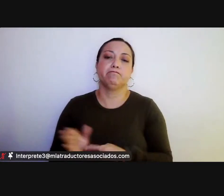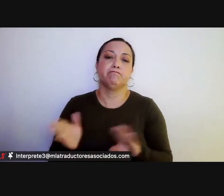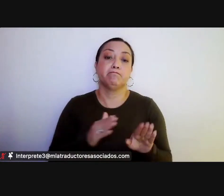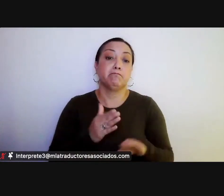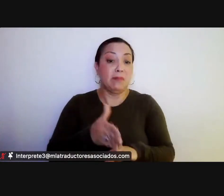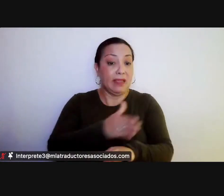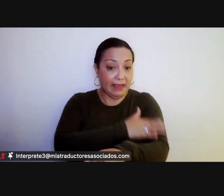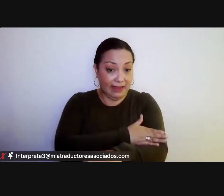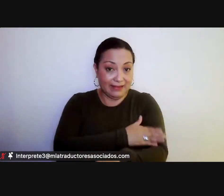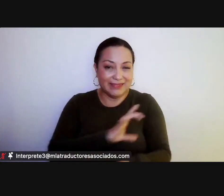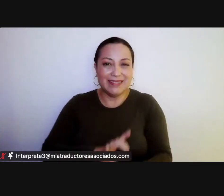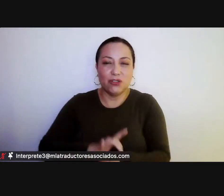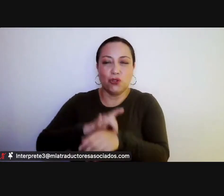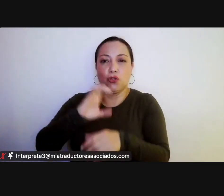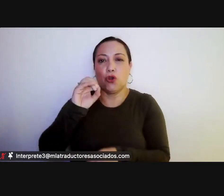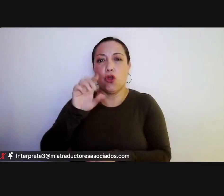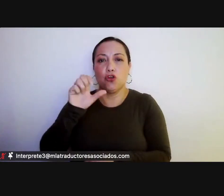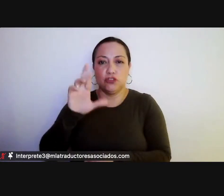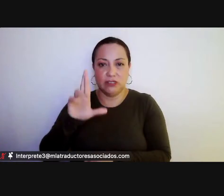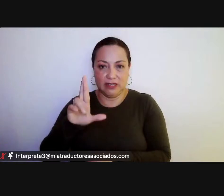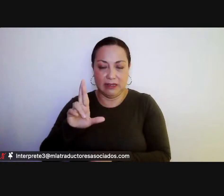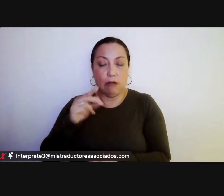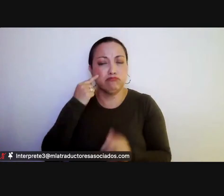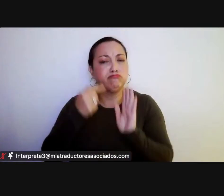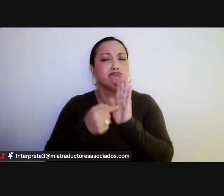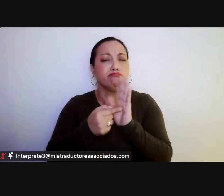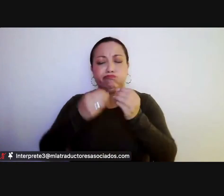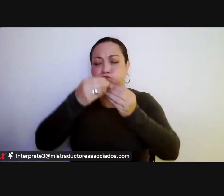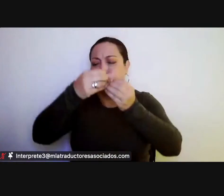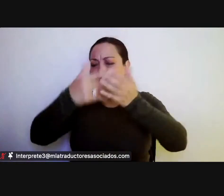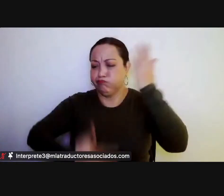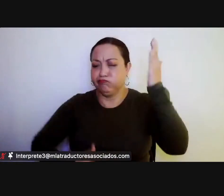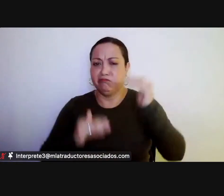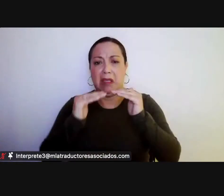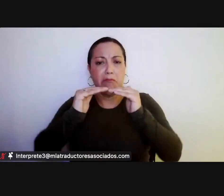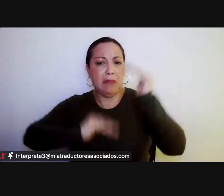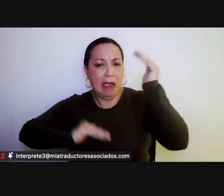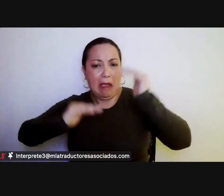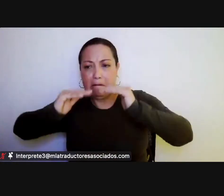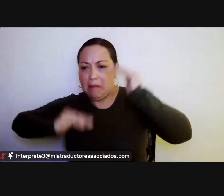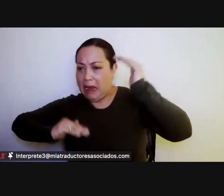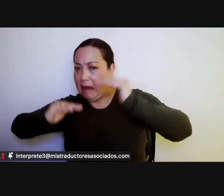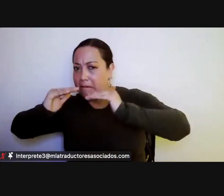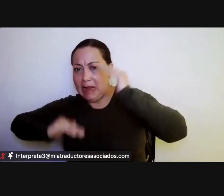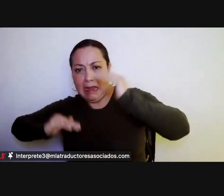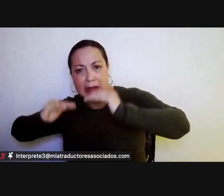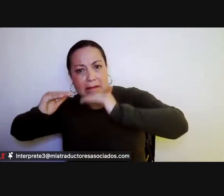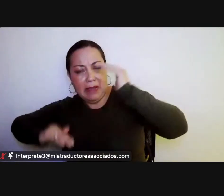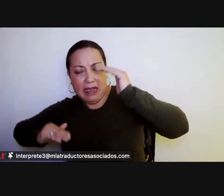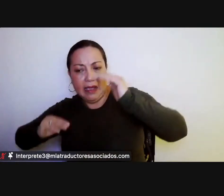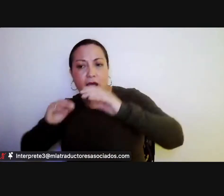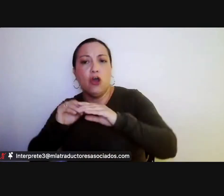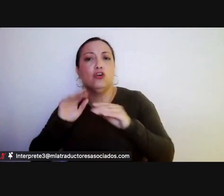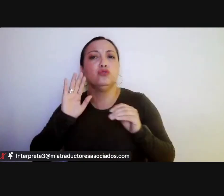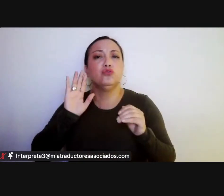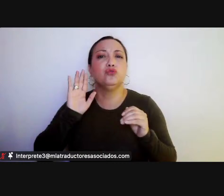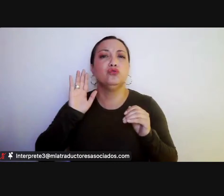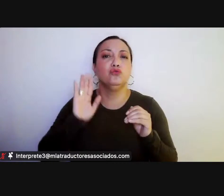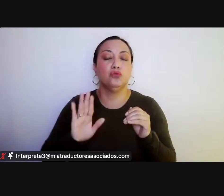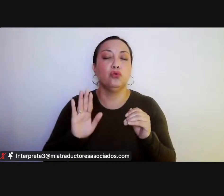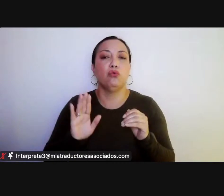2005-2009. Oscar already showed us a range of inequalities, a very wide range